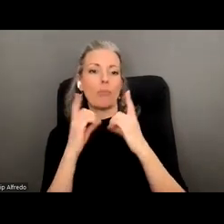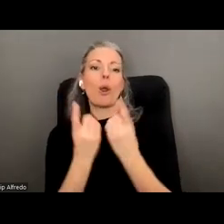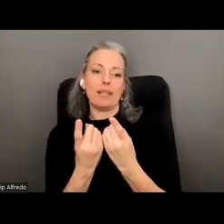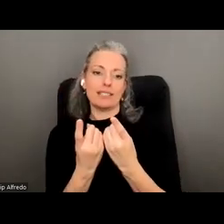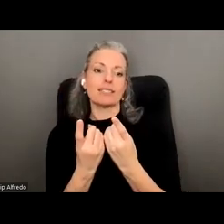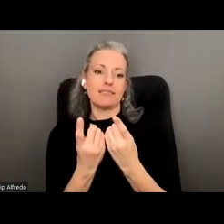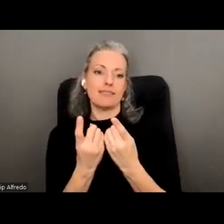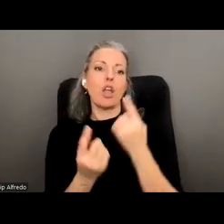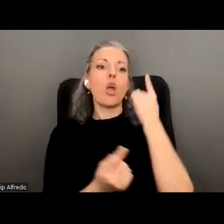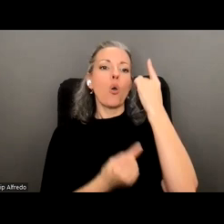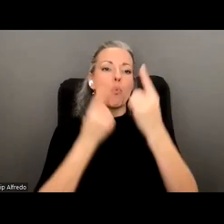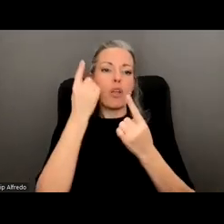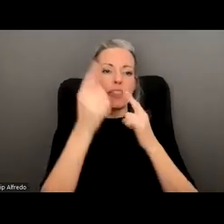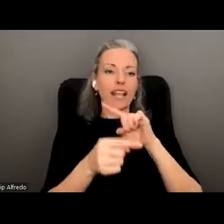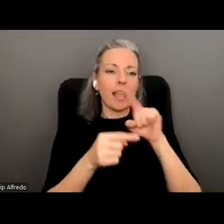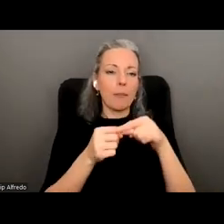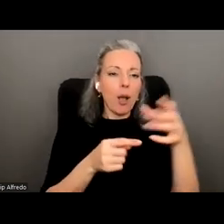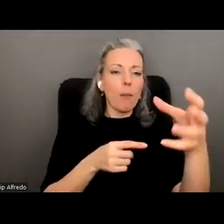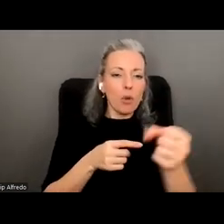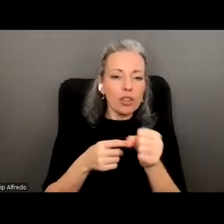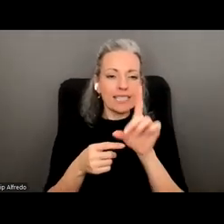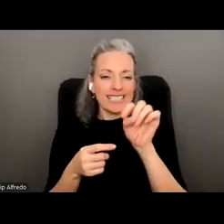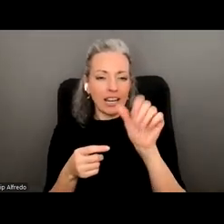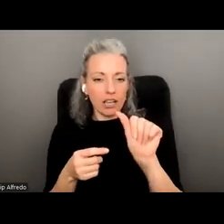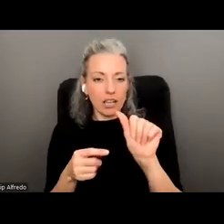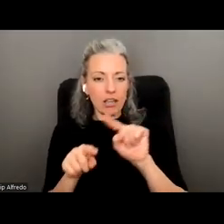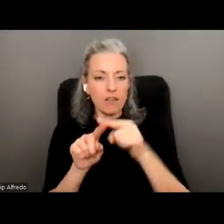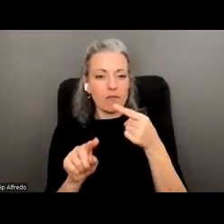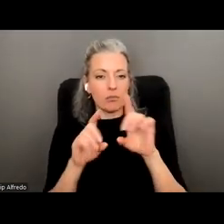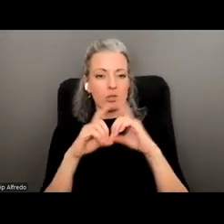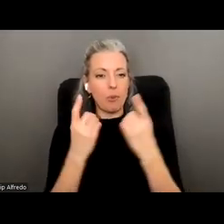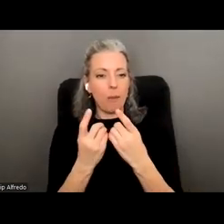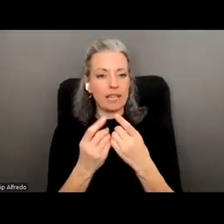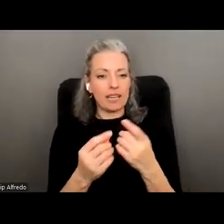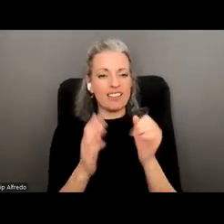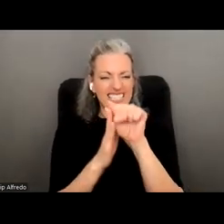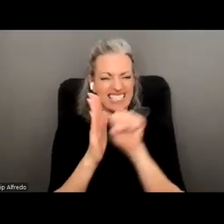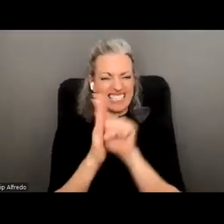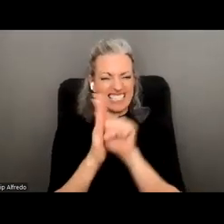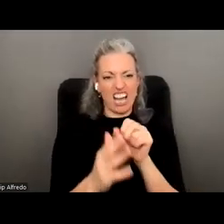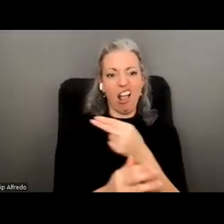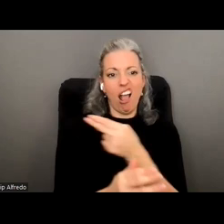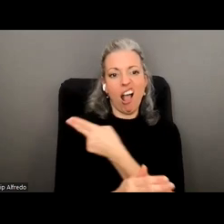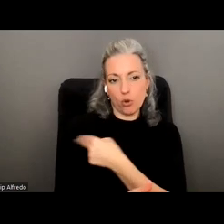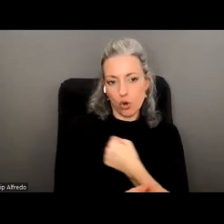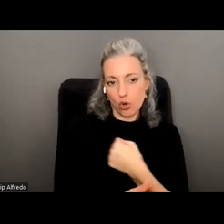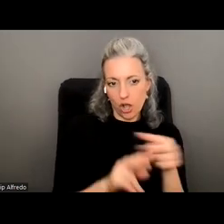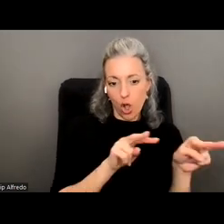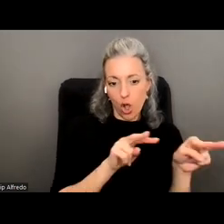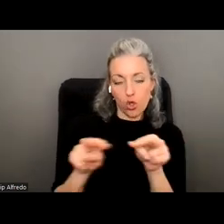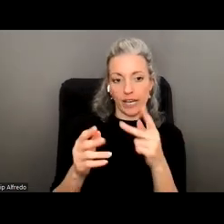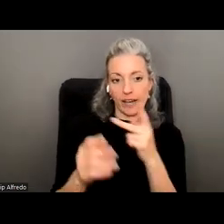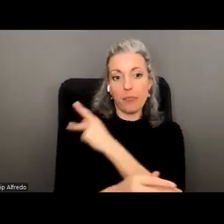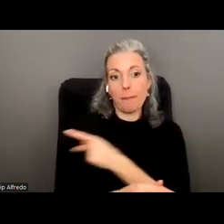We are thinking about pulling in data from the Department of State Hospitals, looking at their patient release data and